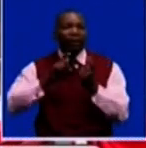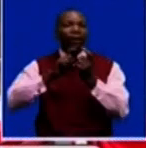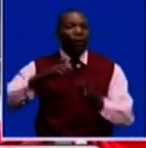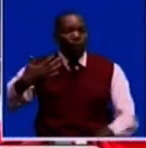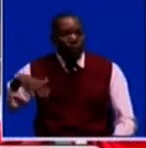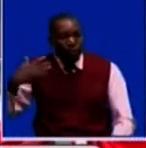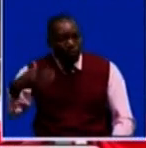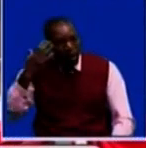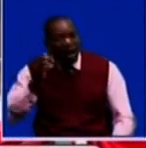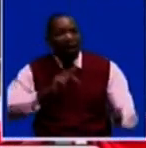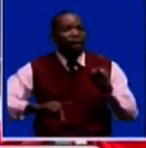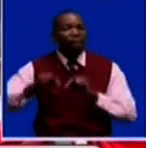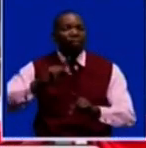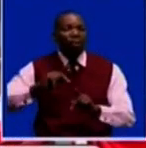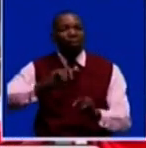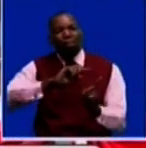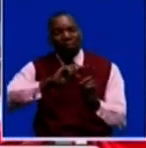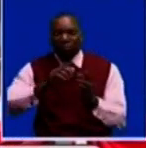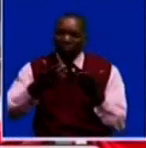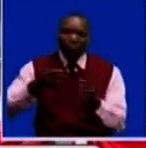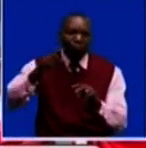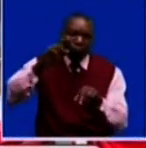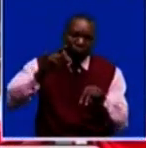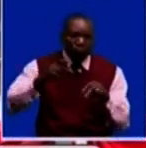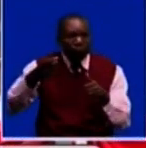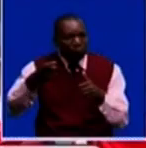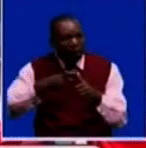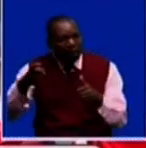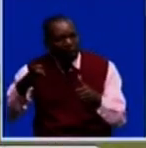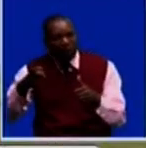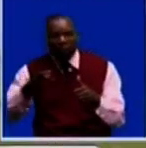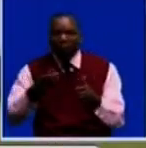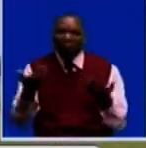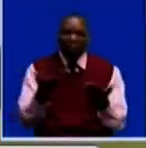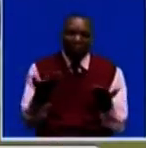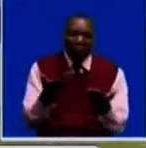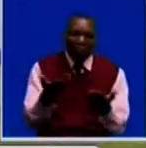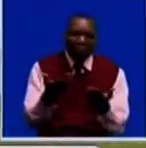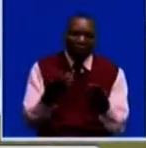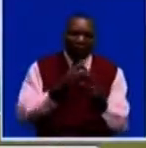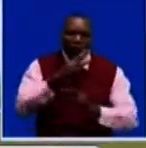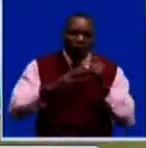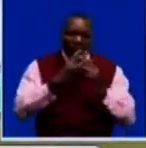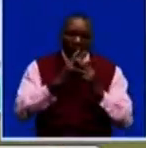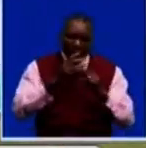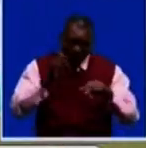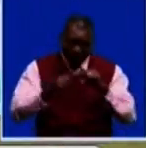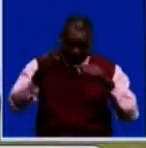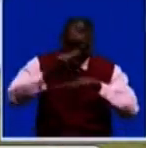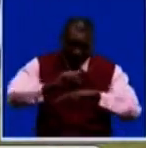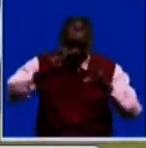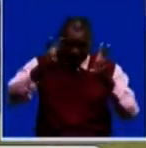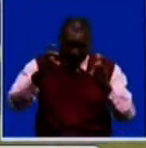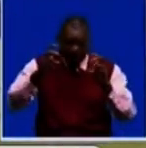of people not coming for HIV/AIDS testing, counseling and treatment. This year's World AIDS Day was commemorated under the